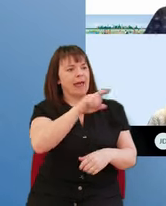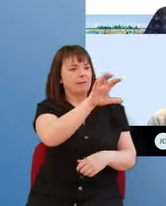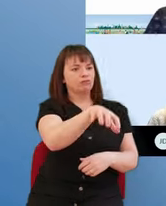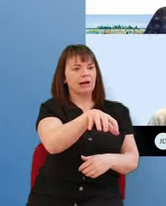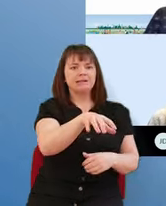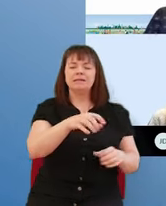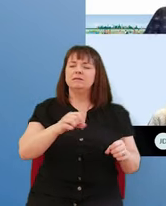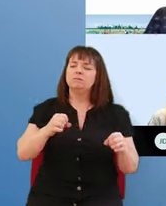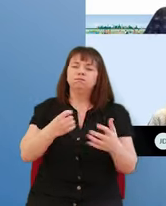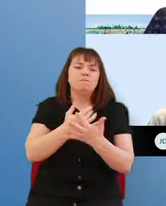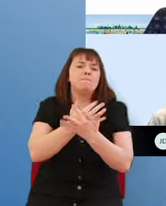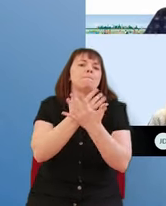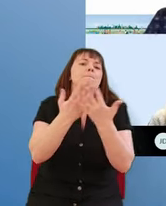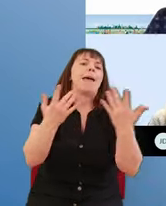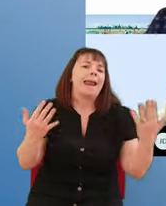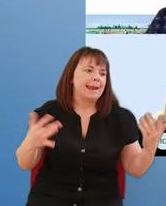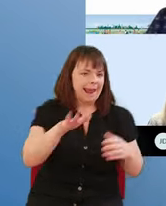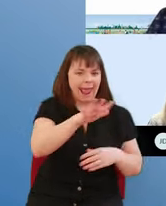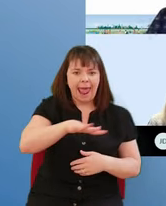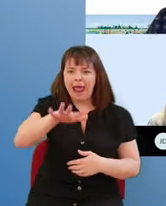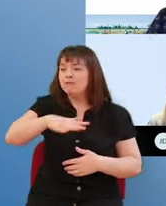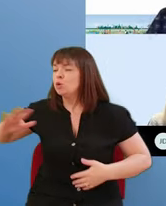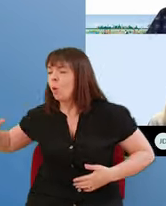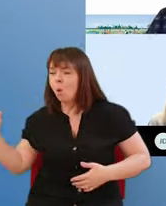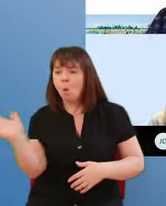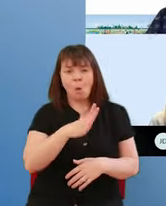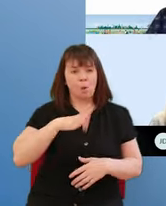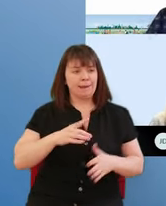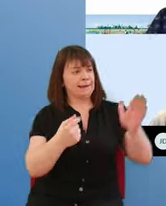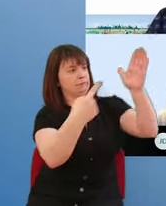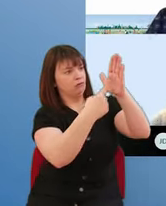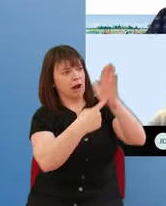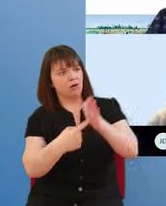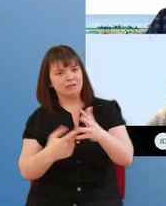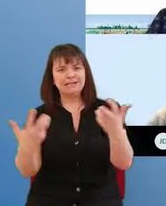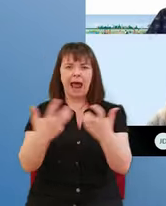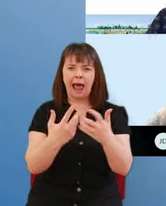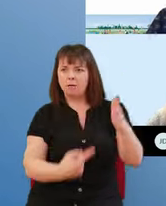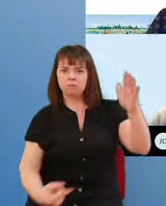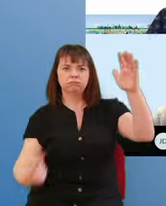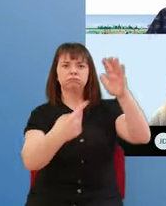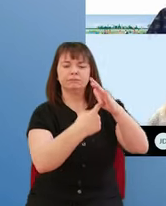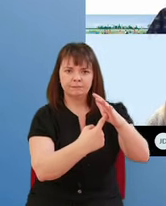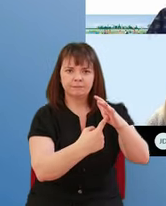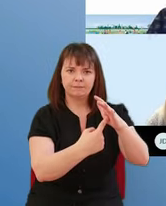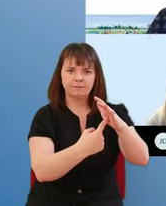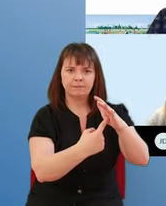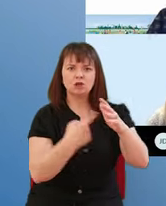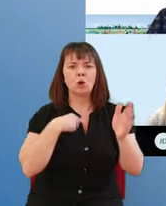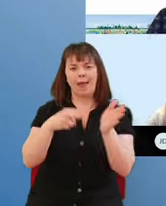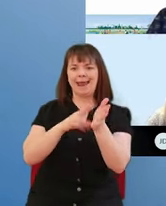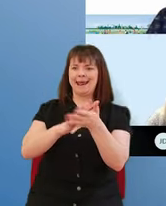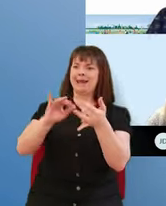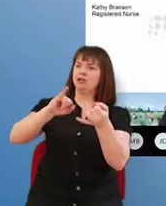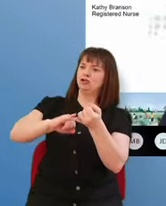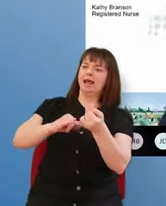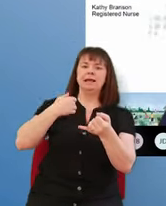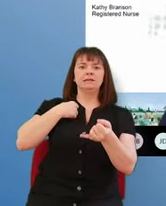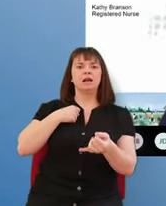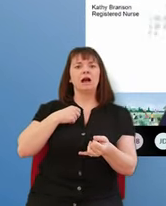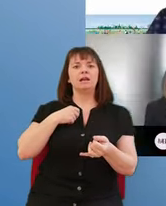of which diabetes has been included in that. Okay, thank you for your questions. Quite a lot to cover there.